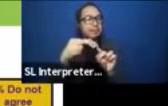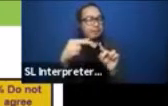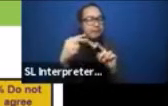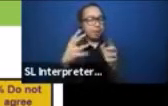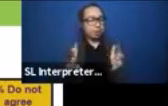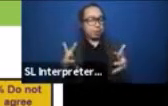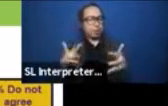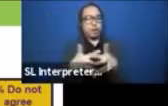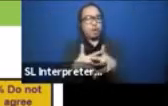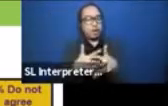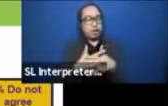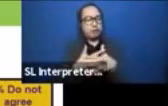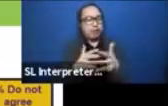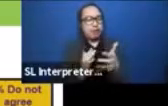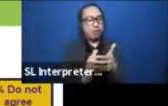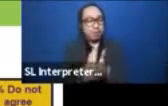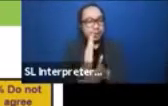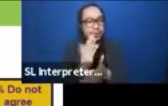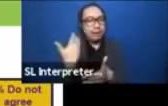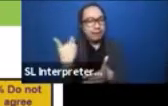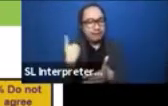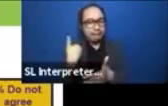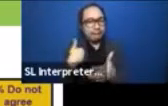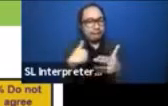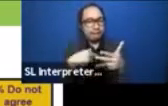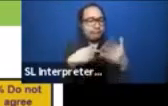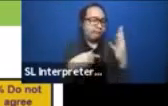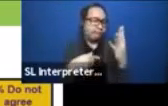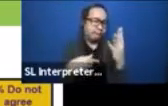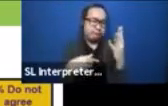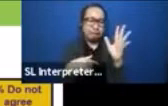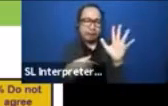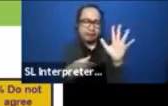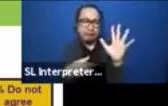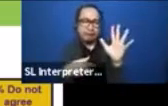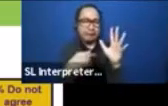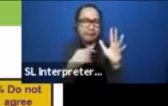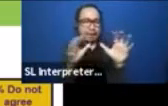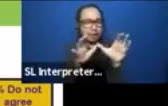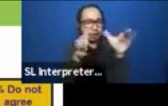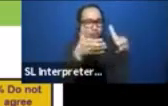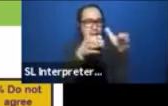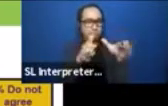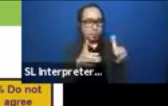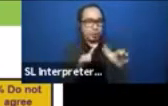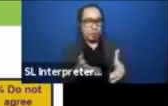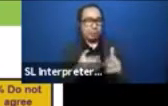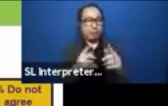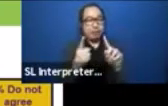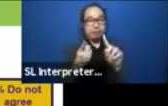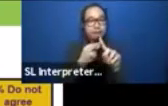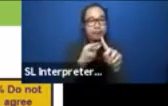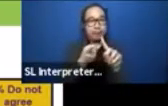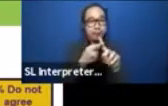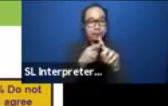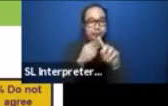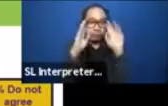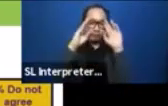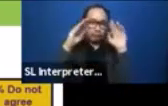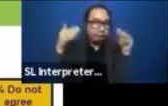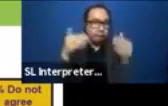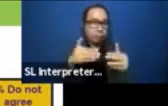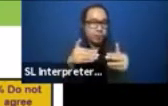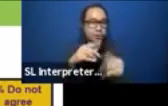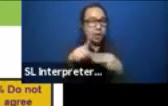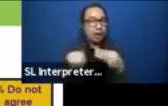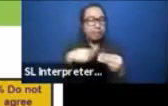four or five statements in each of the category. So looking at the reproductive rights, the first statement, which is talks about whether